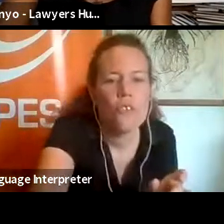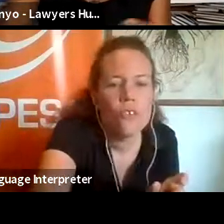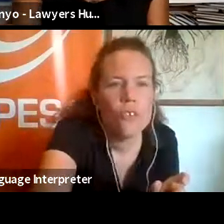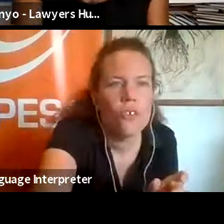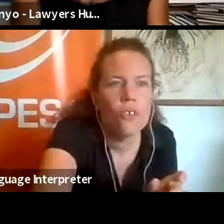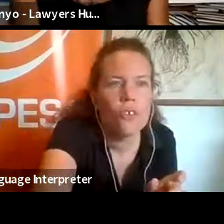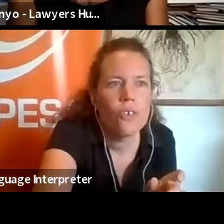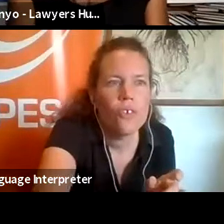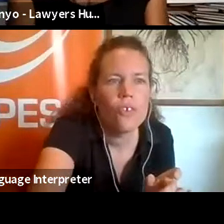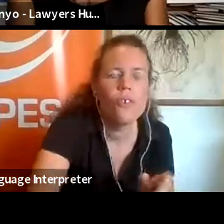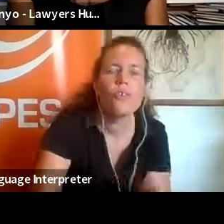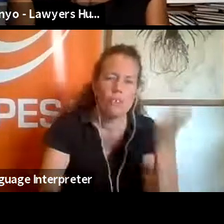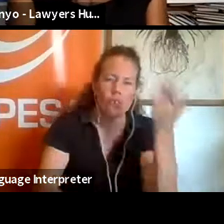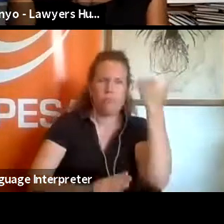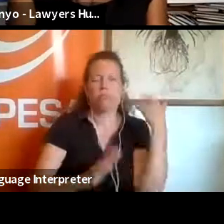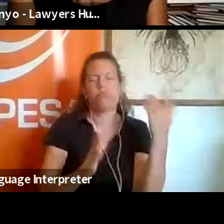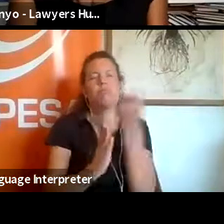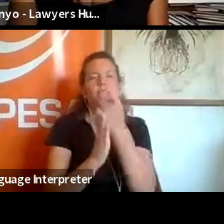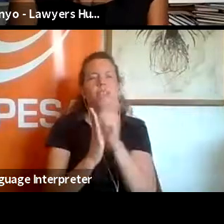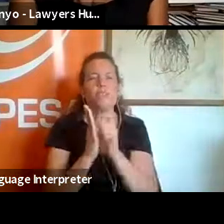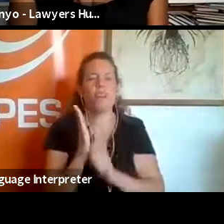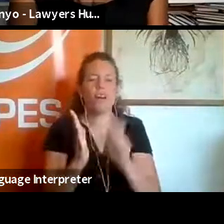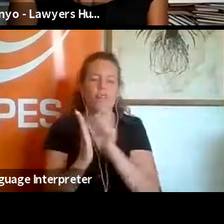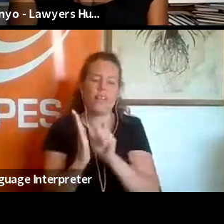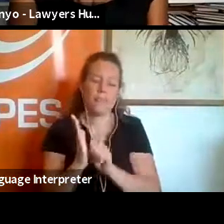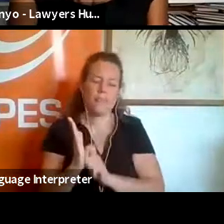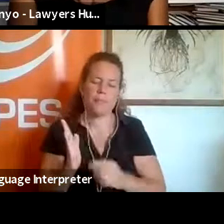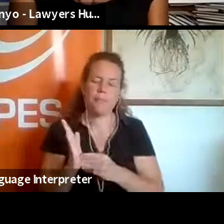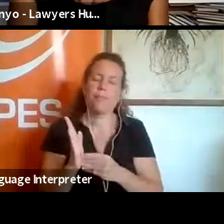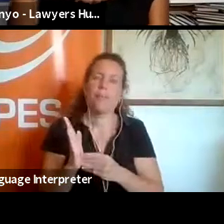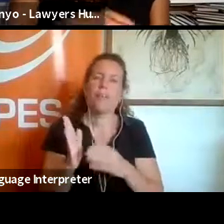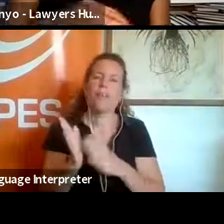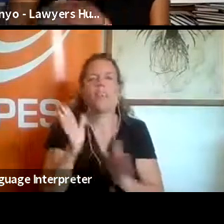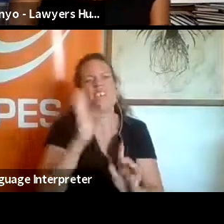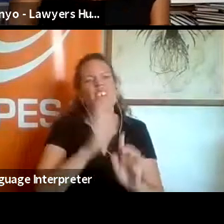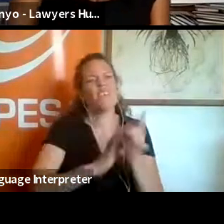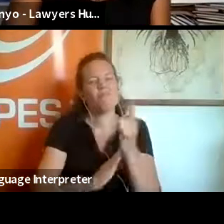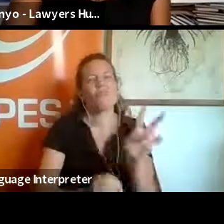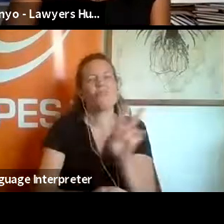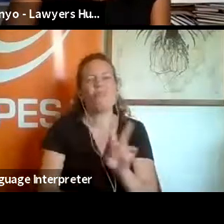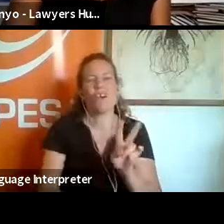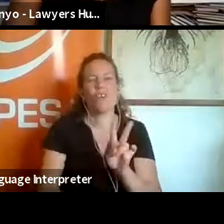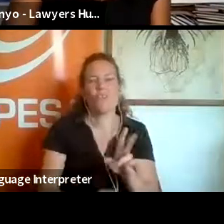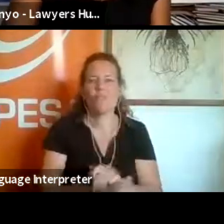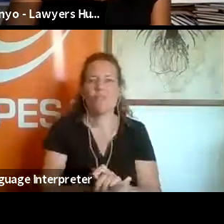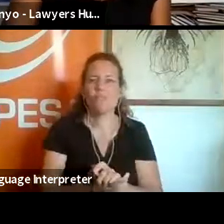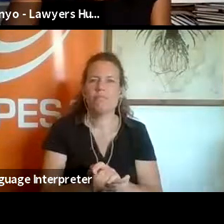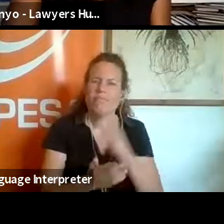in the drafting earlier on. So the first version, and she was